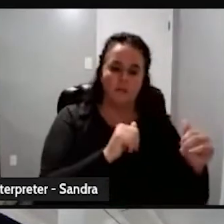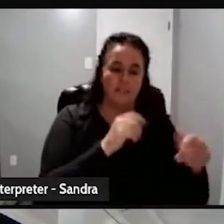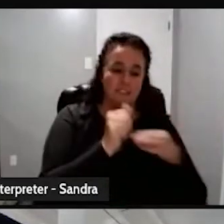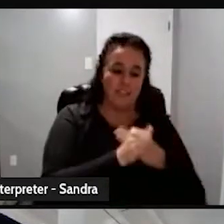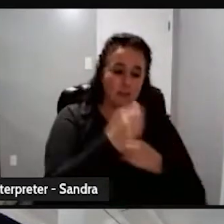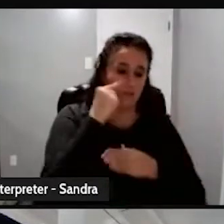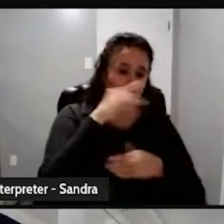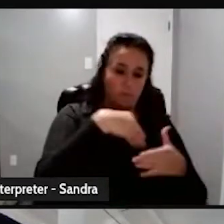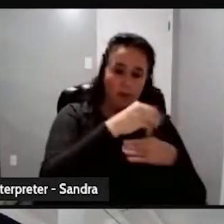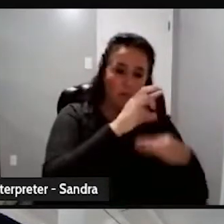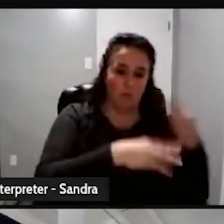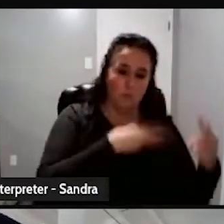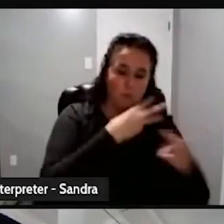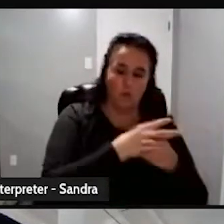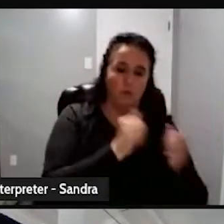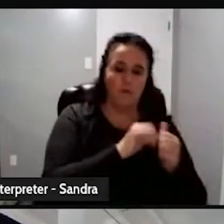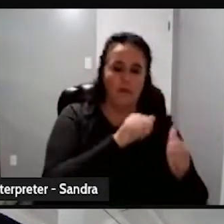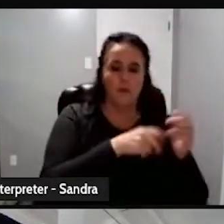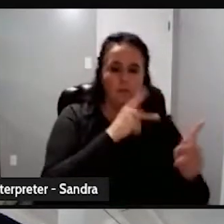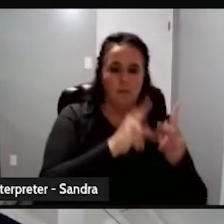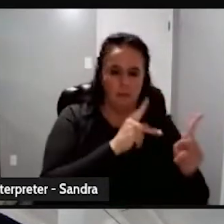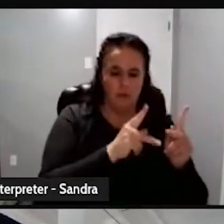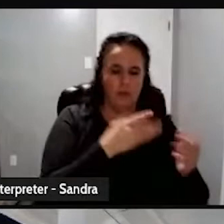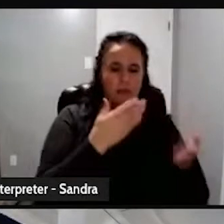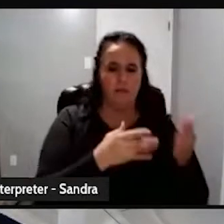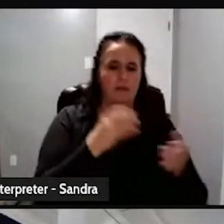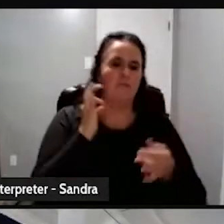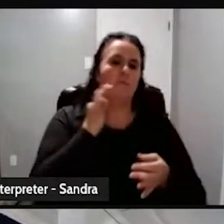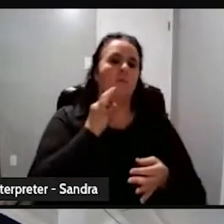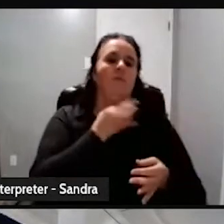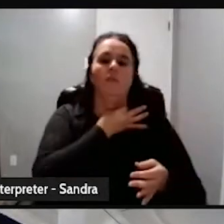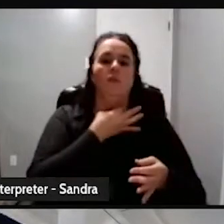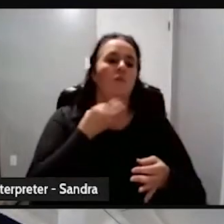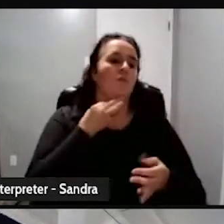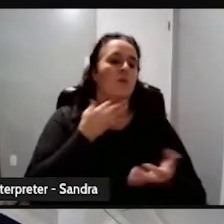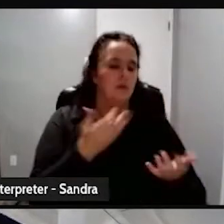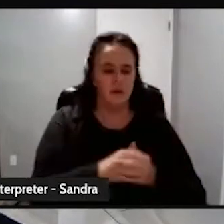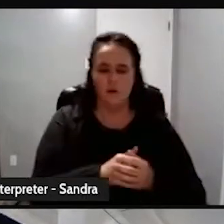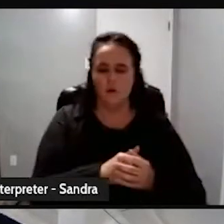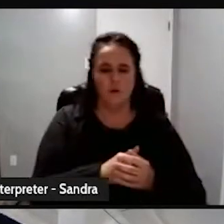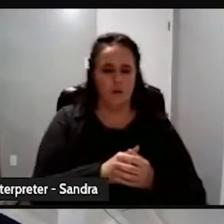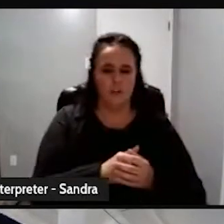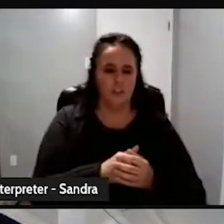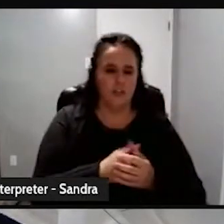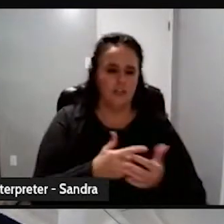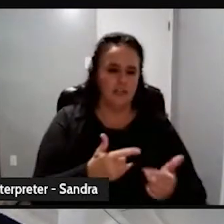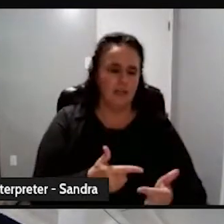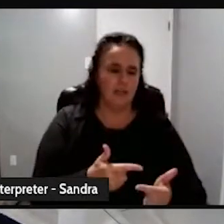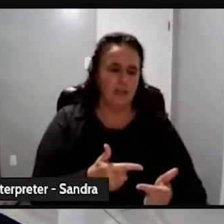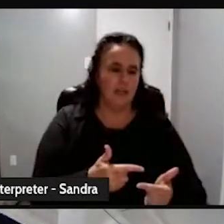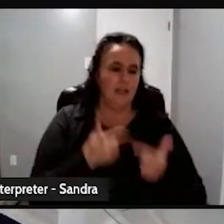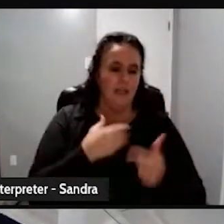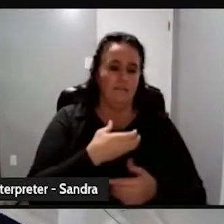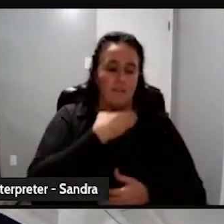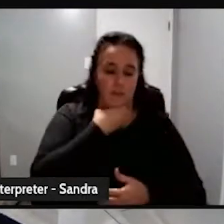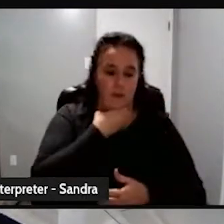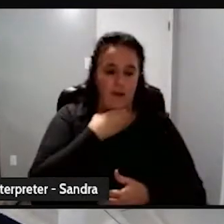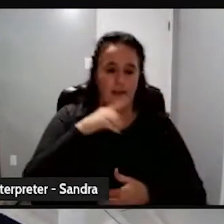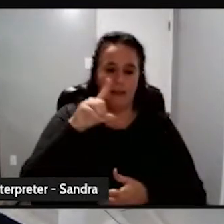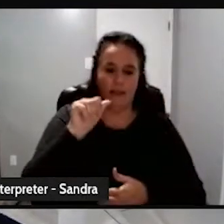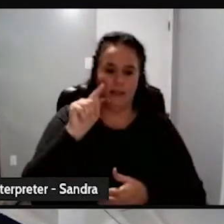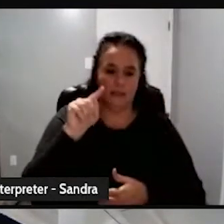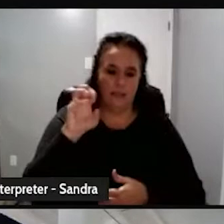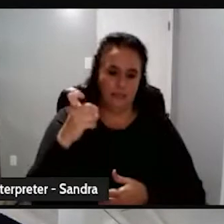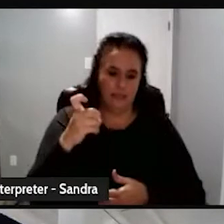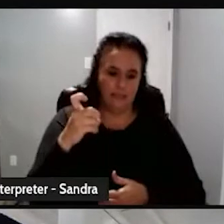in the world with other people who might be wearing perfume, and she has a life-threatening latex allergy, and you would be